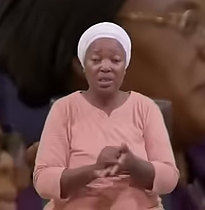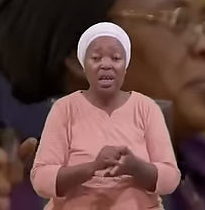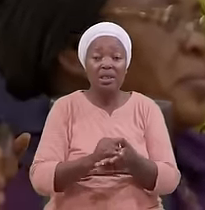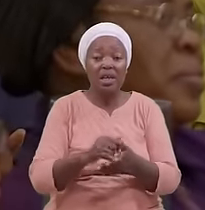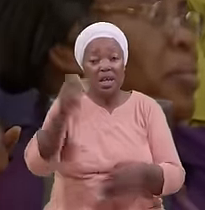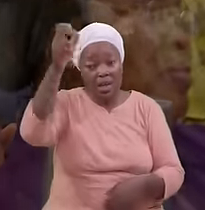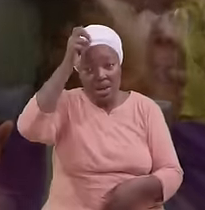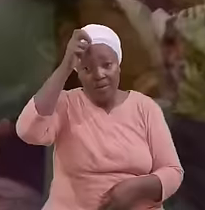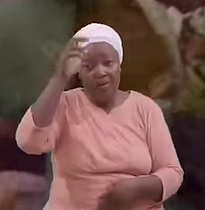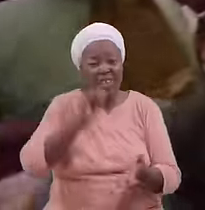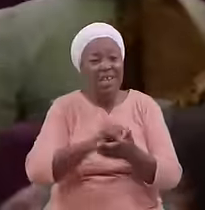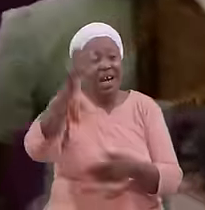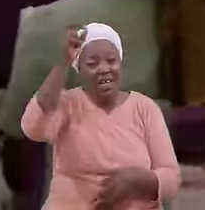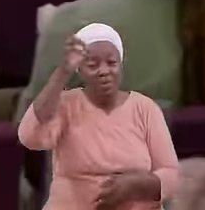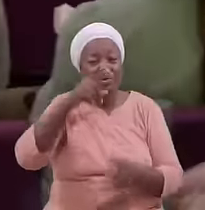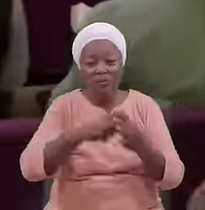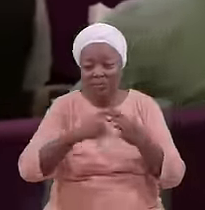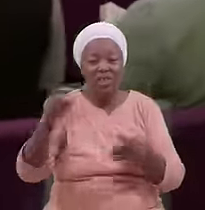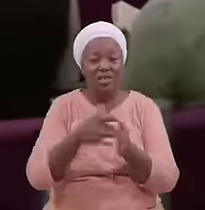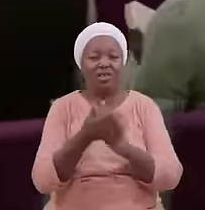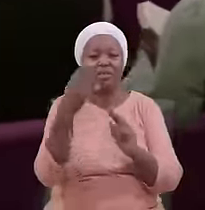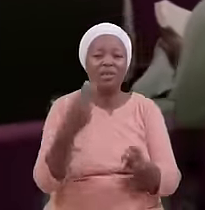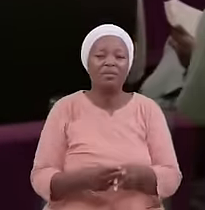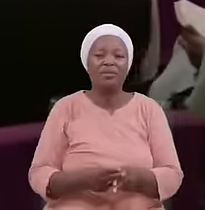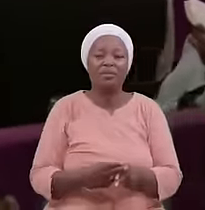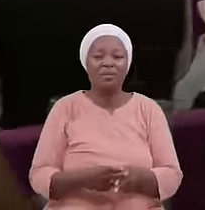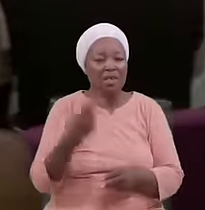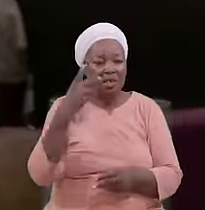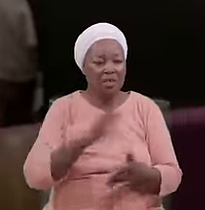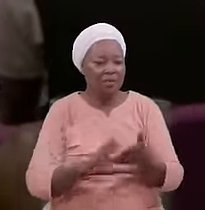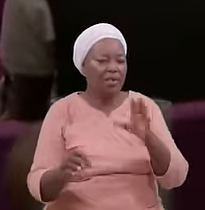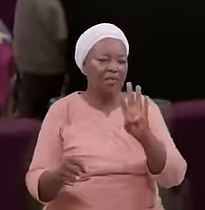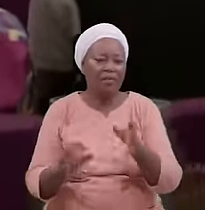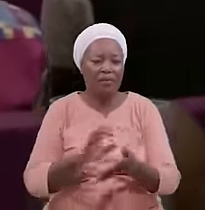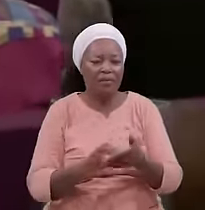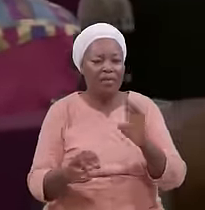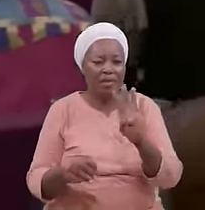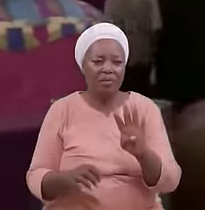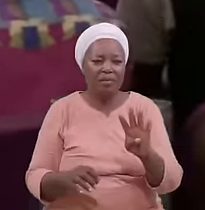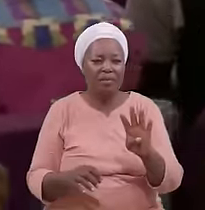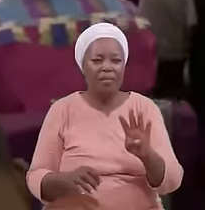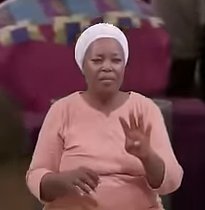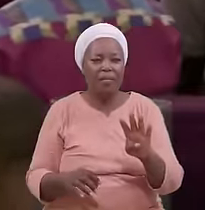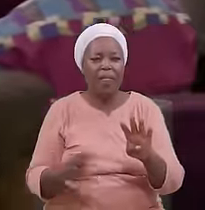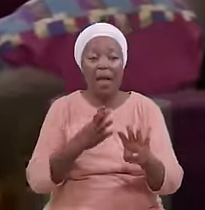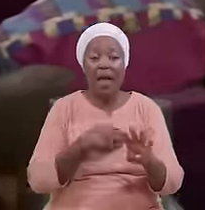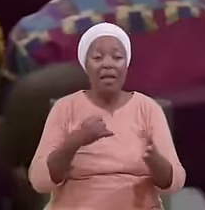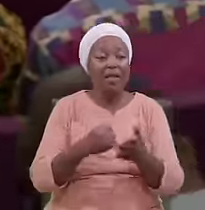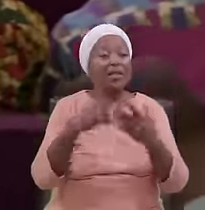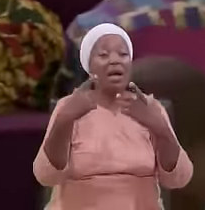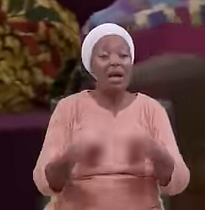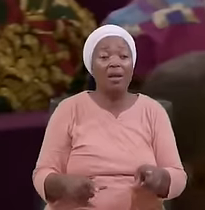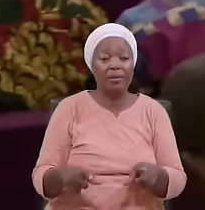that demon will run away. Look at verse 4. In verse 4, and it came